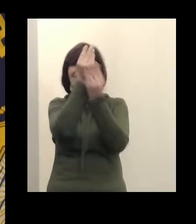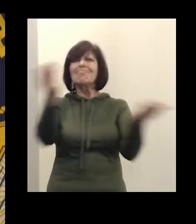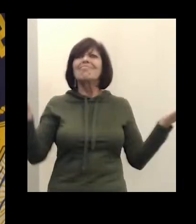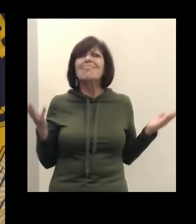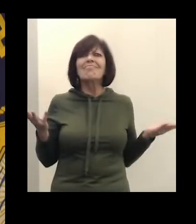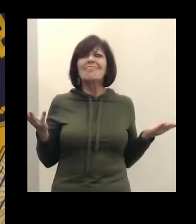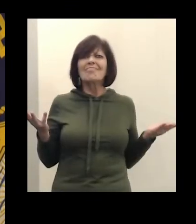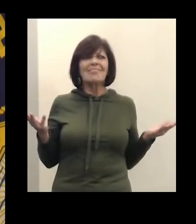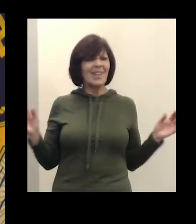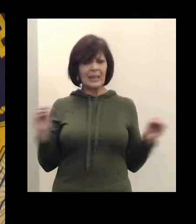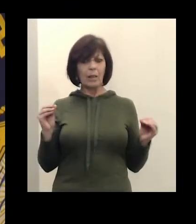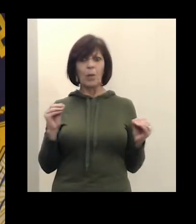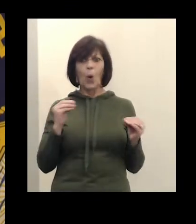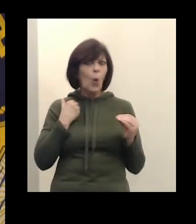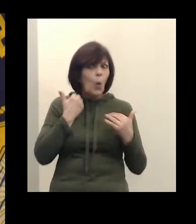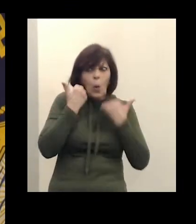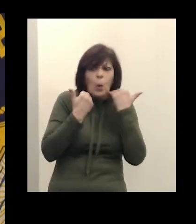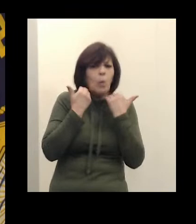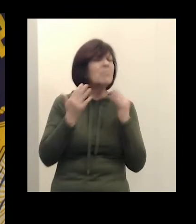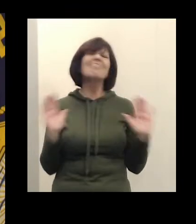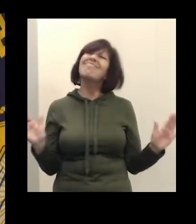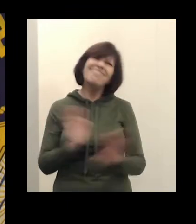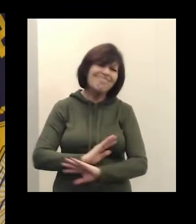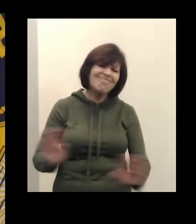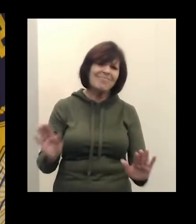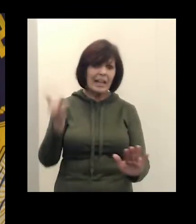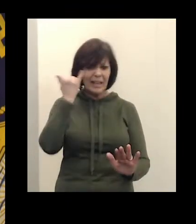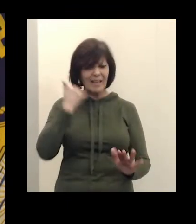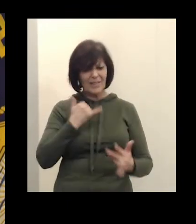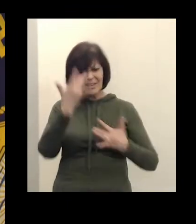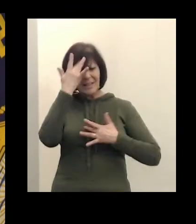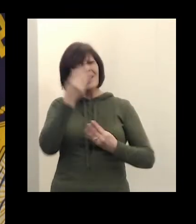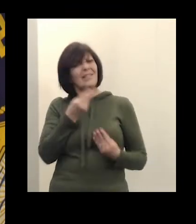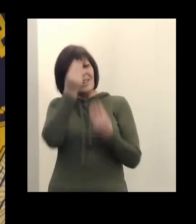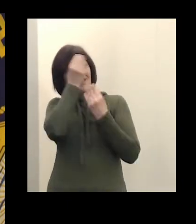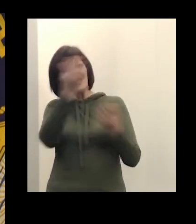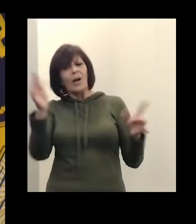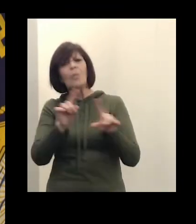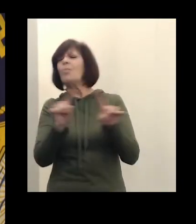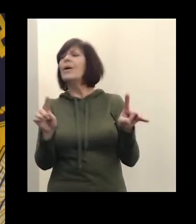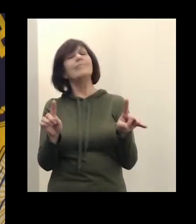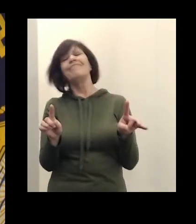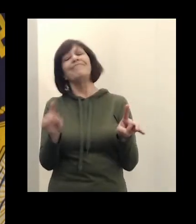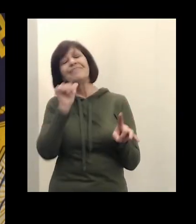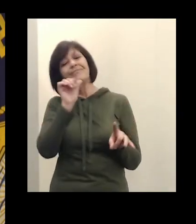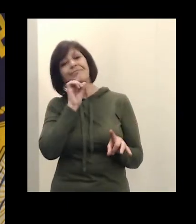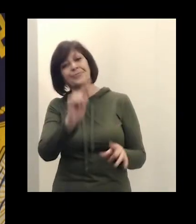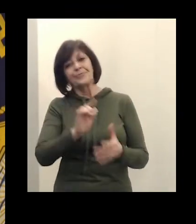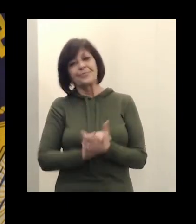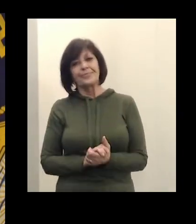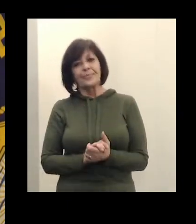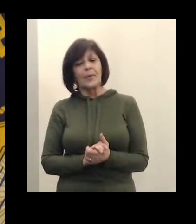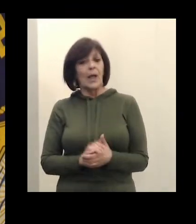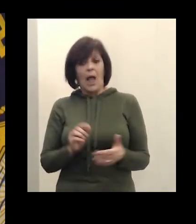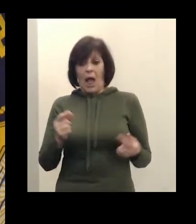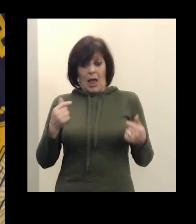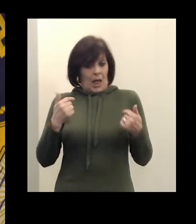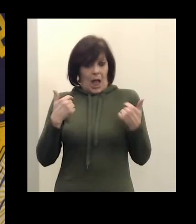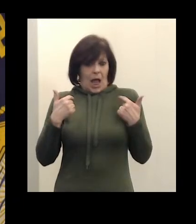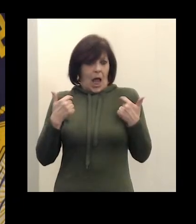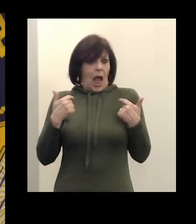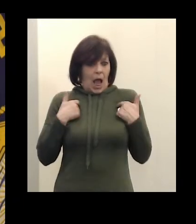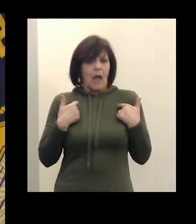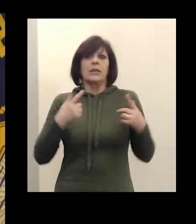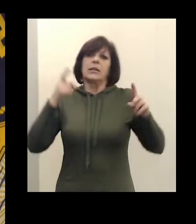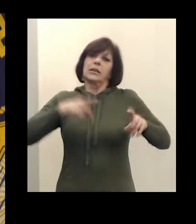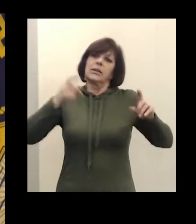nothing to be ashamed of, but if I did catch COVID, I'd let the public know. But to my knowledge, and I've done a lot of testing, I've never